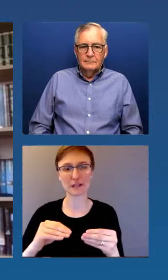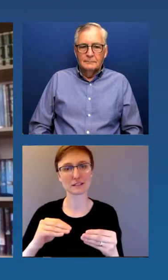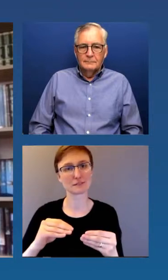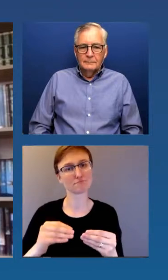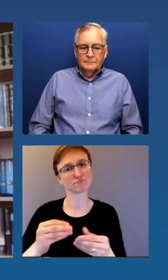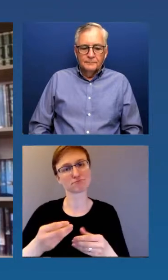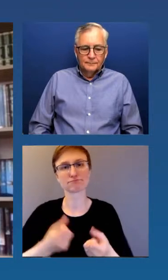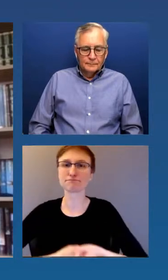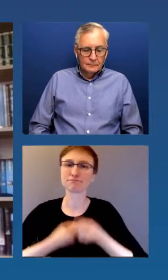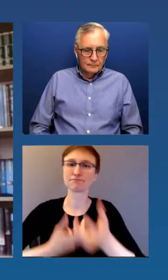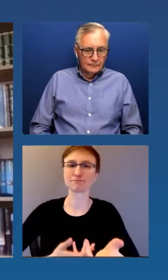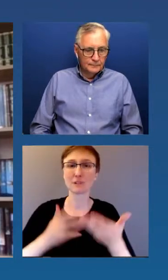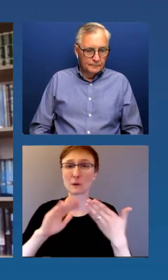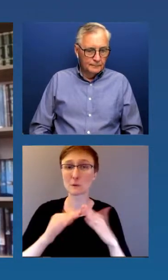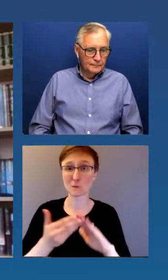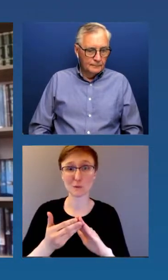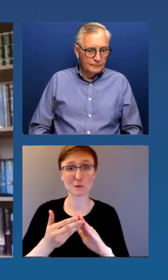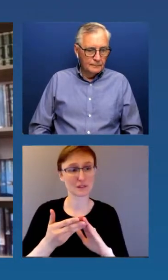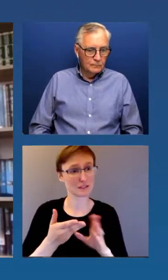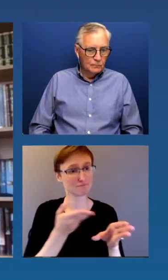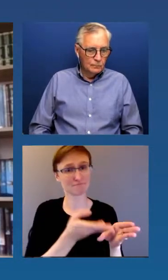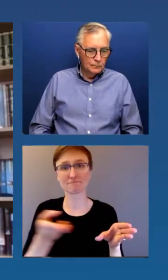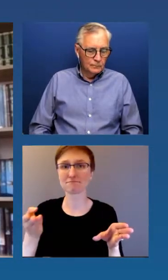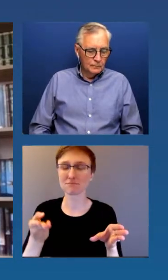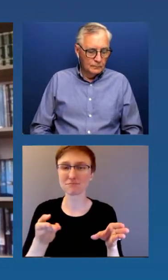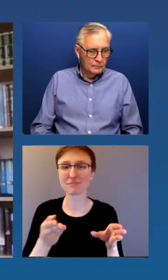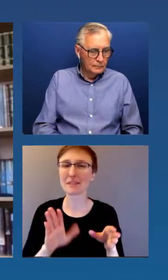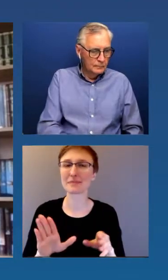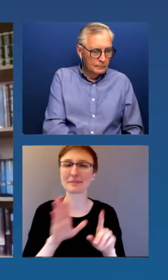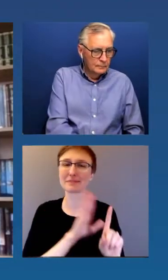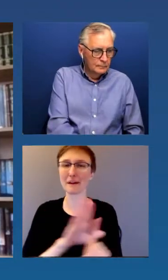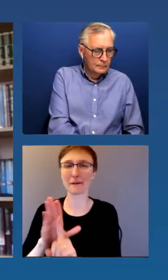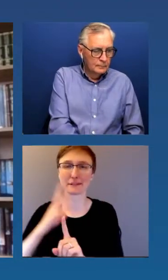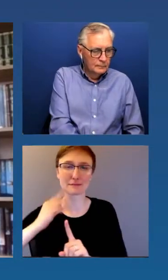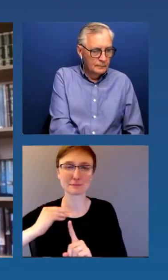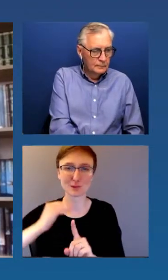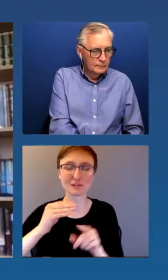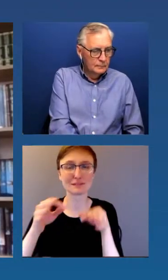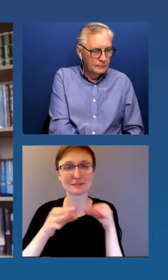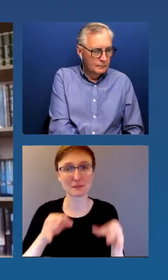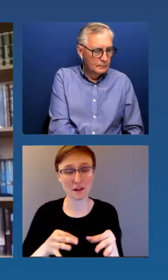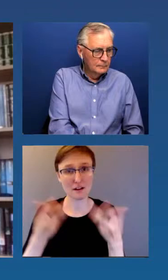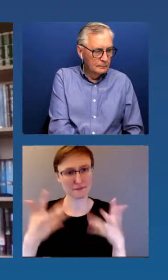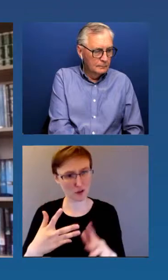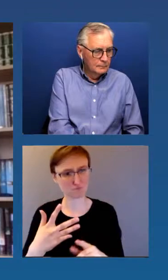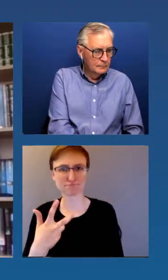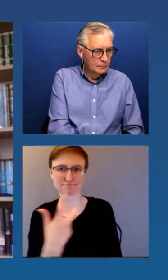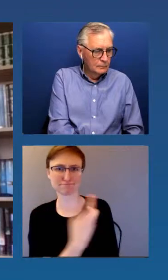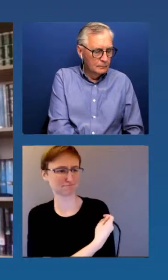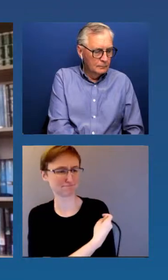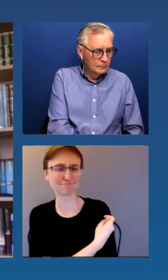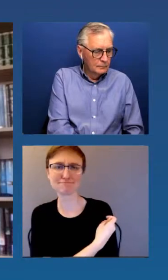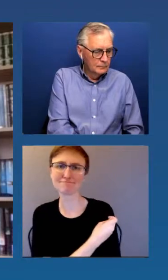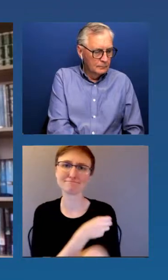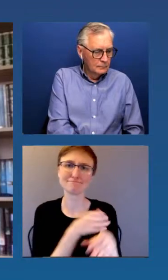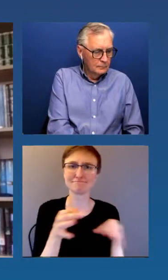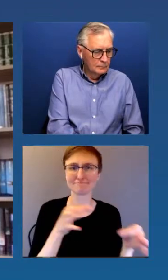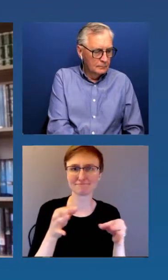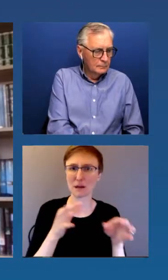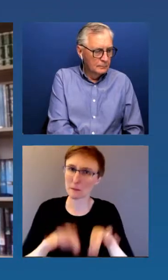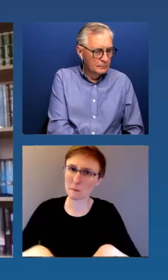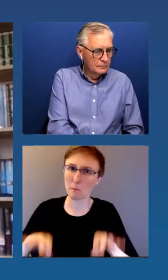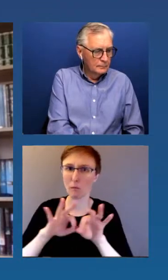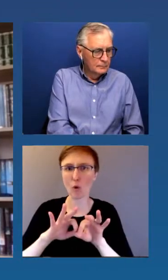community members sharing their experiences during the pandemic, including the moment they received their vaccine and the important role they play in contributing to community